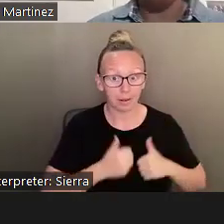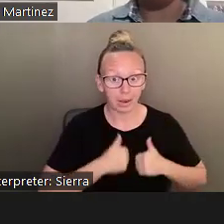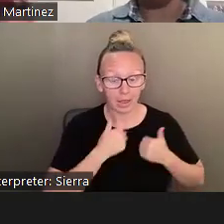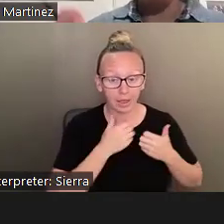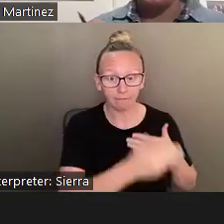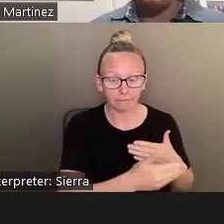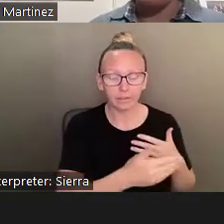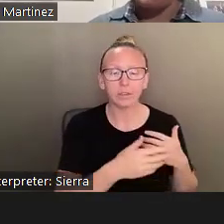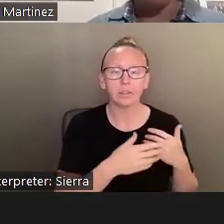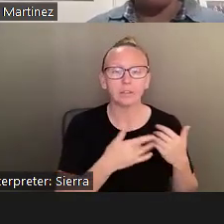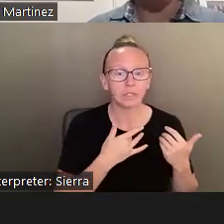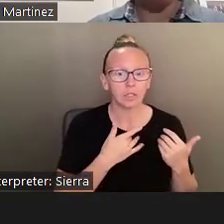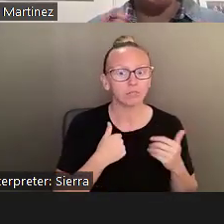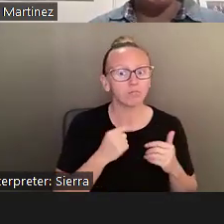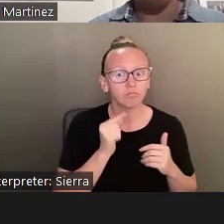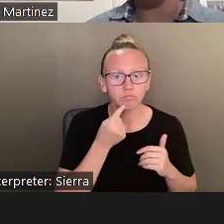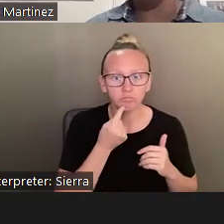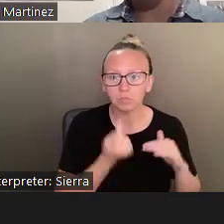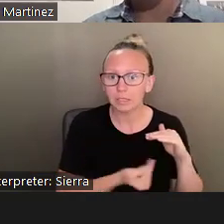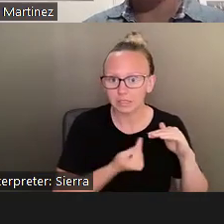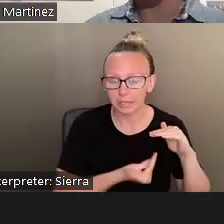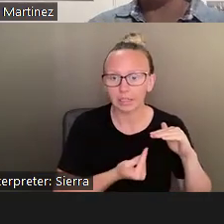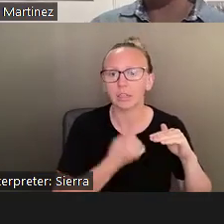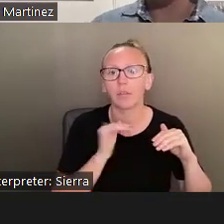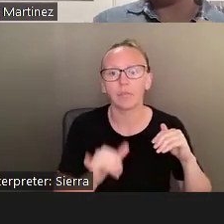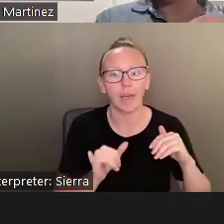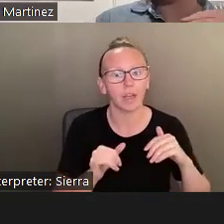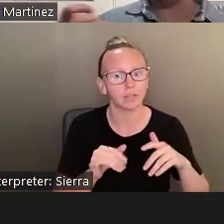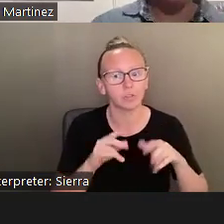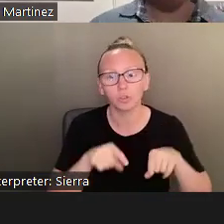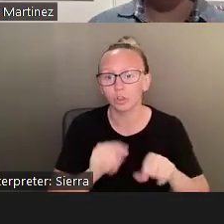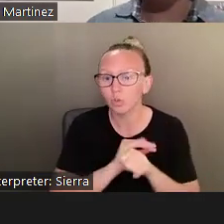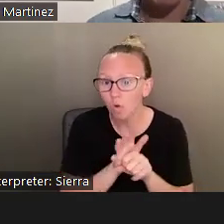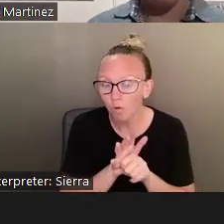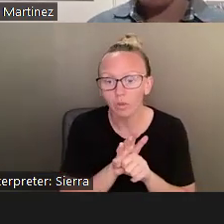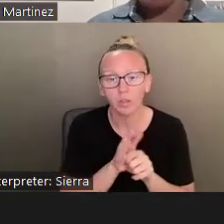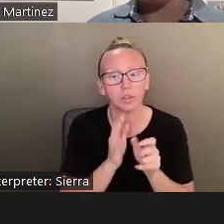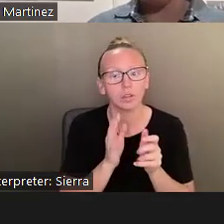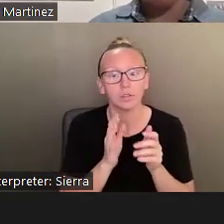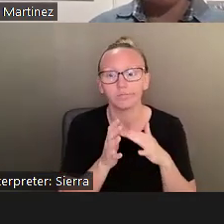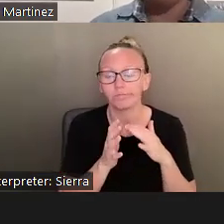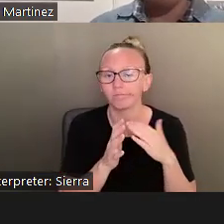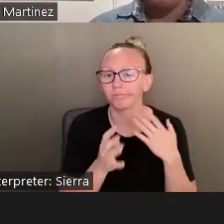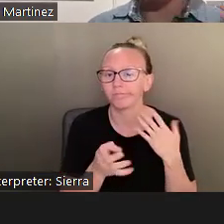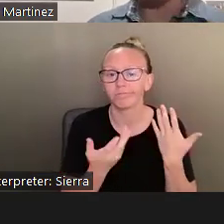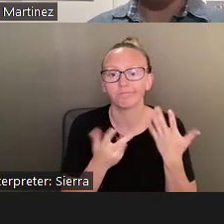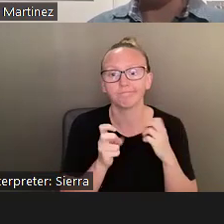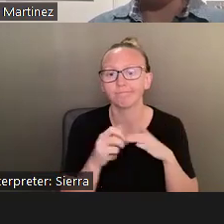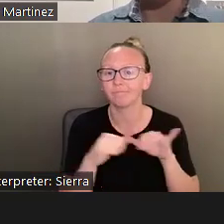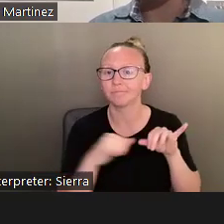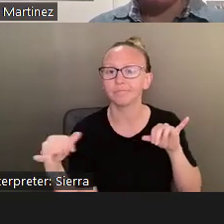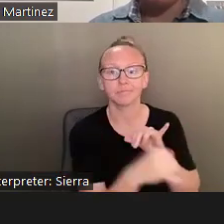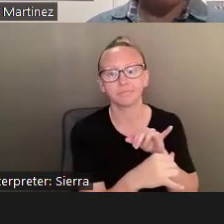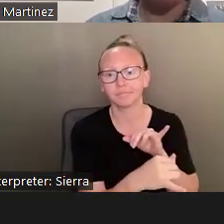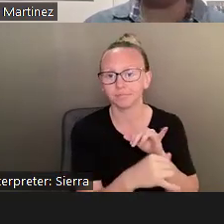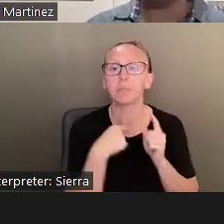both extremely isolated, right? It's early COVID time, lockdown time. And for me, I was also very,